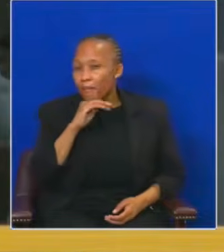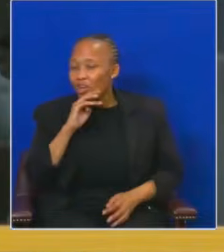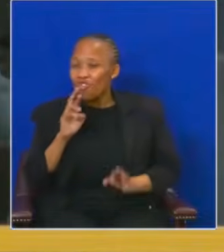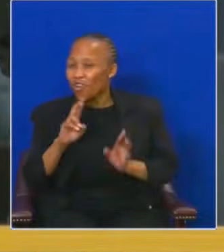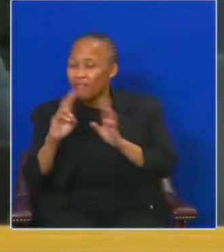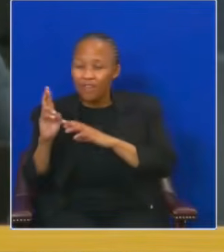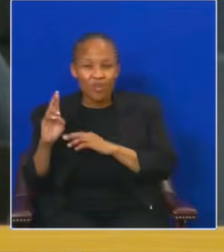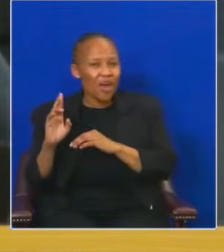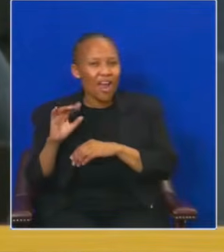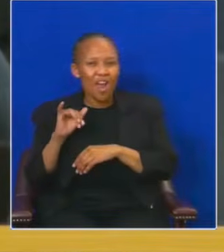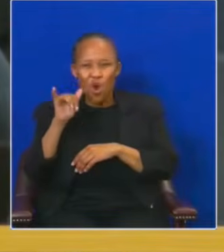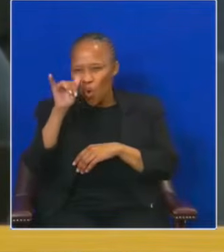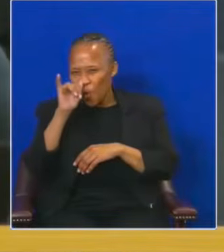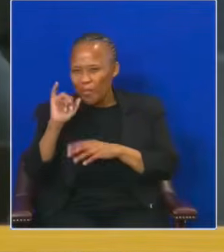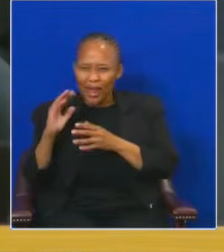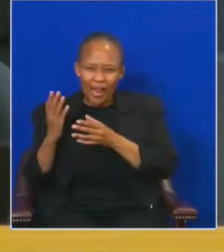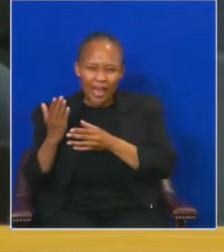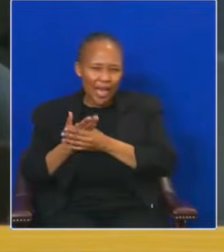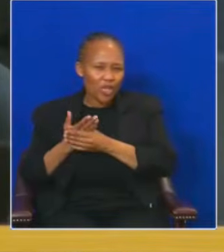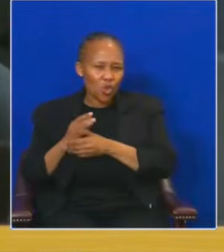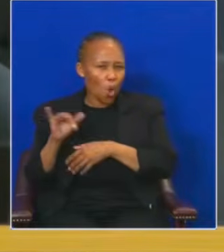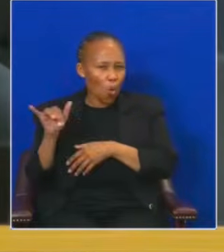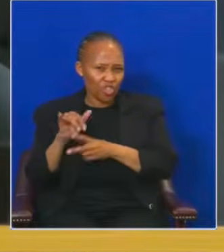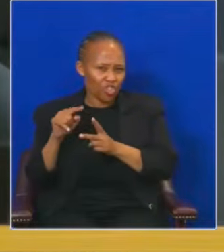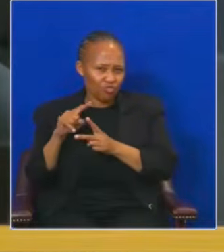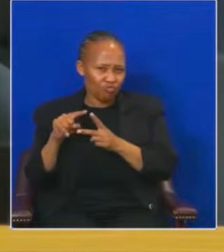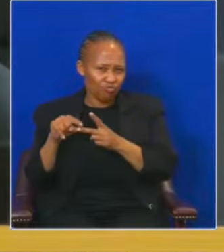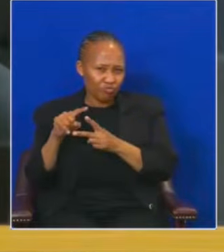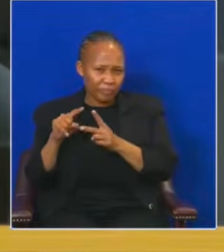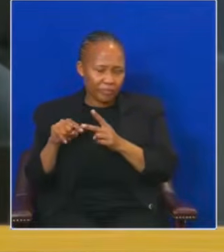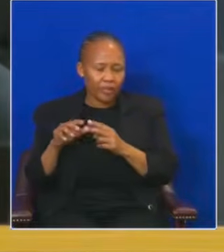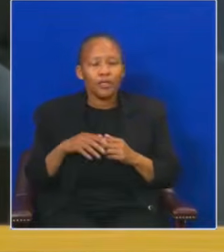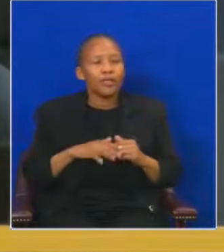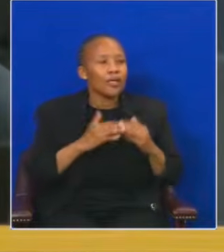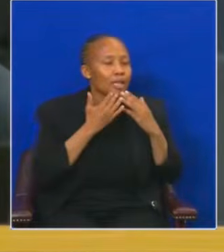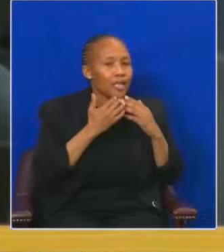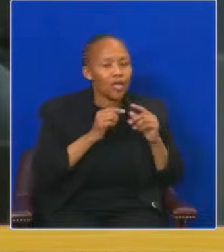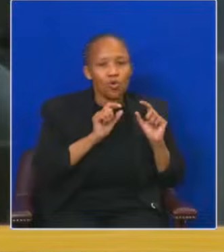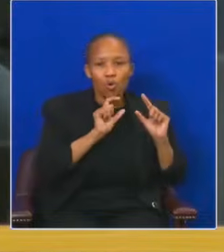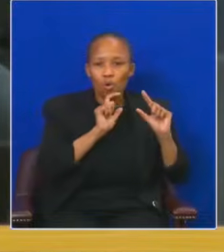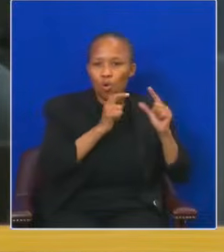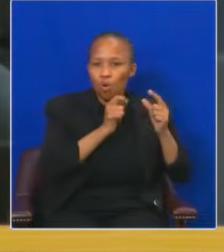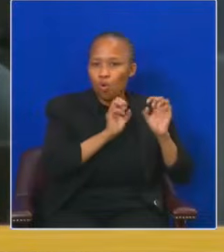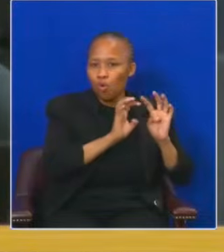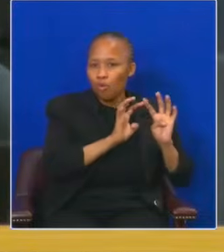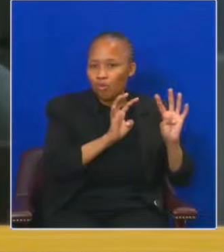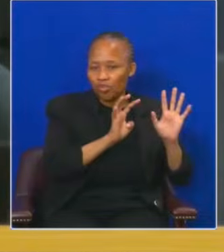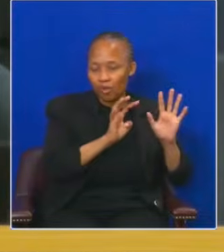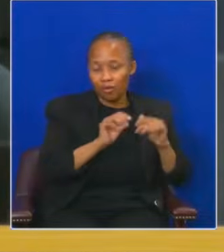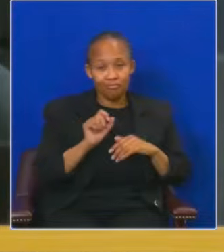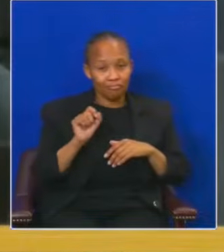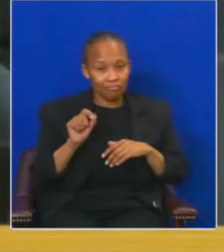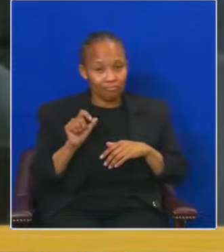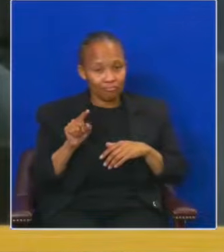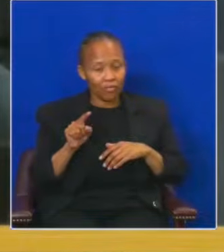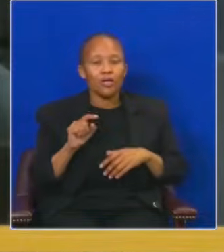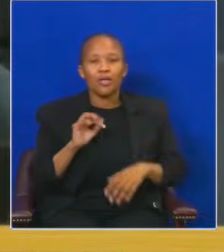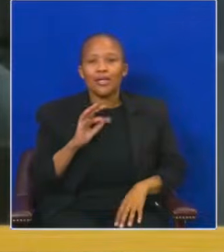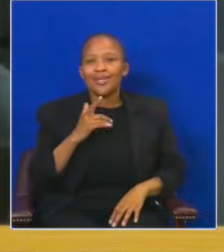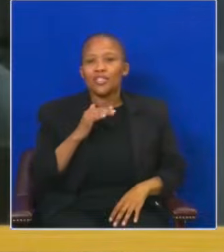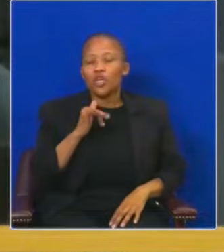Thank you, commissioners. It is a criminal case that